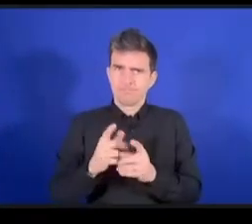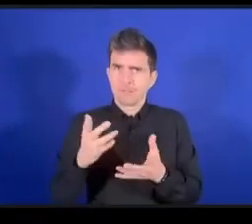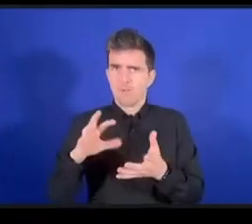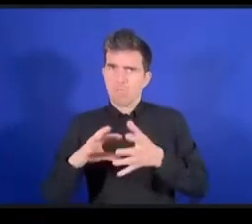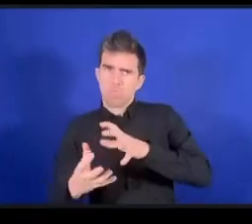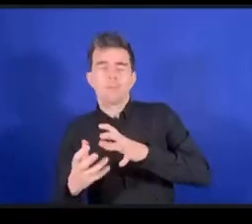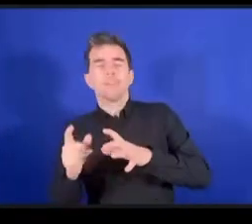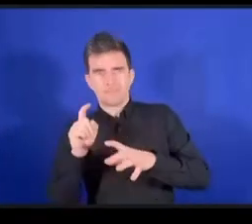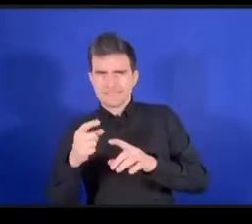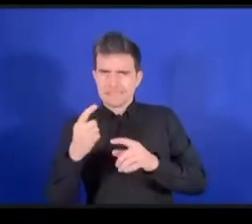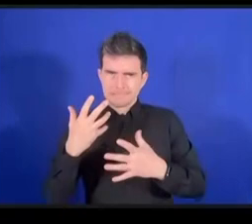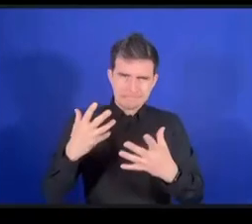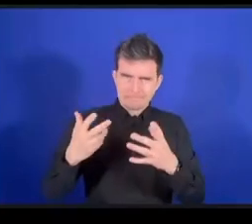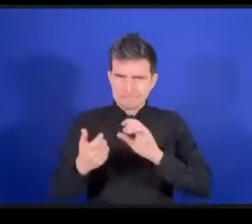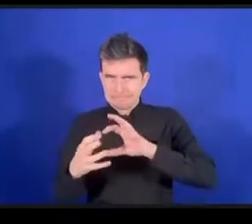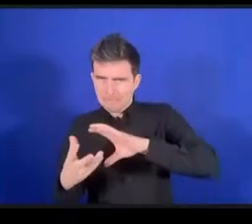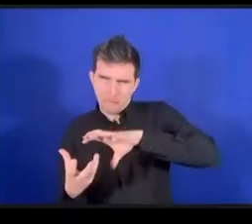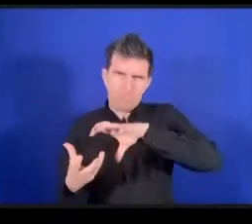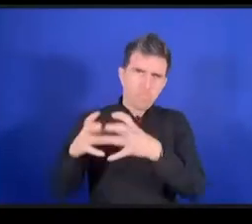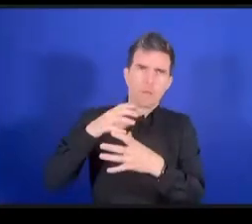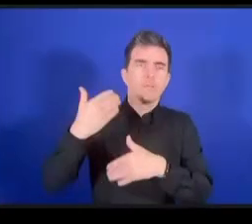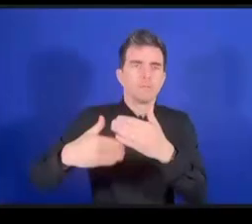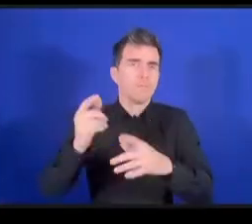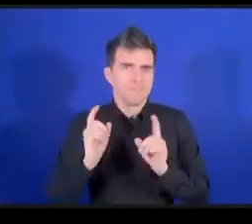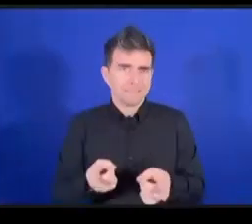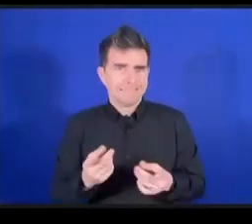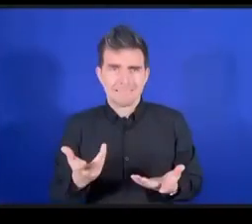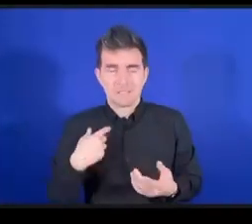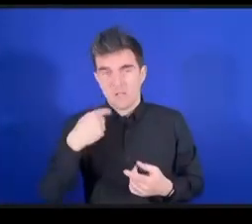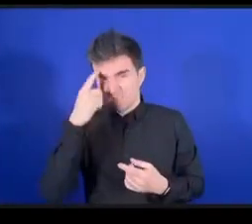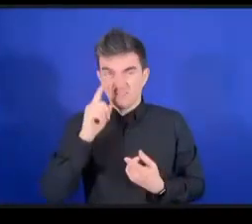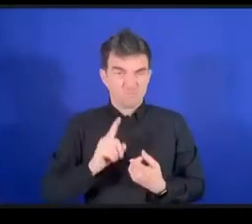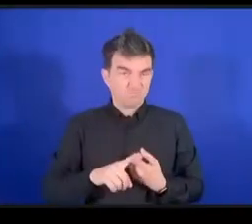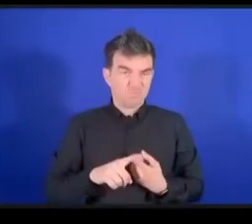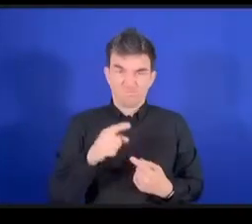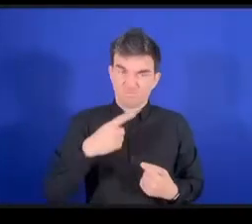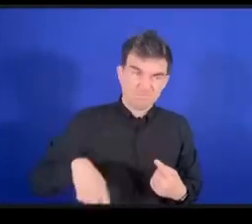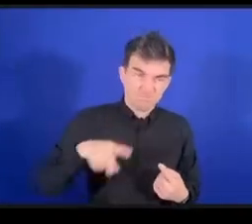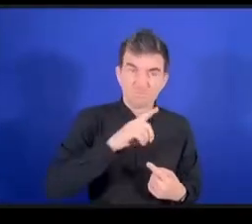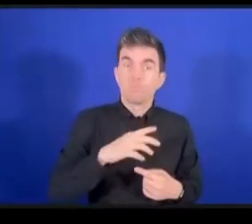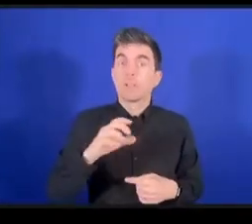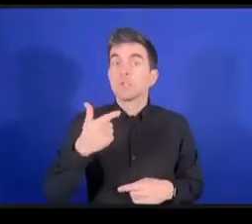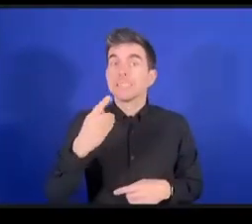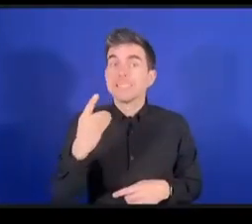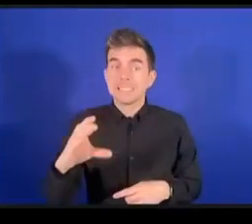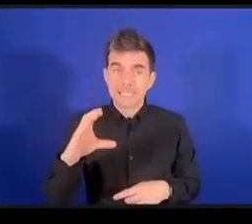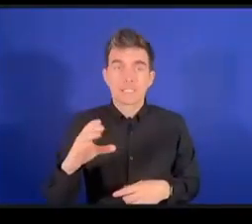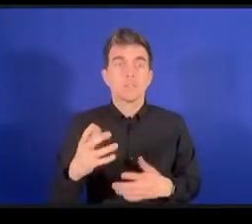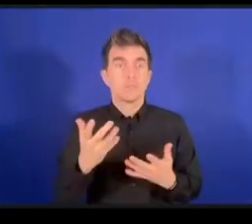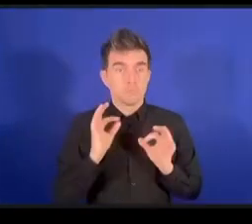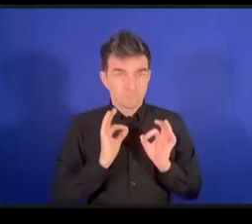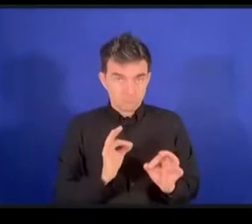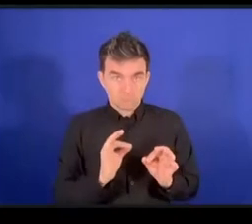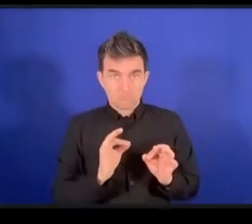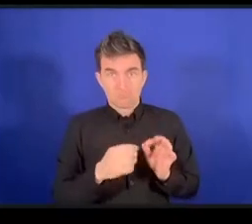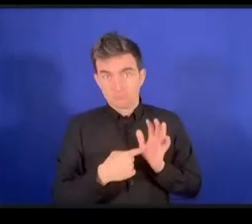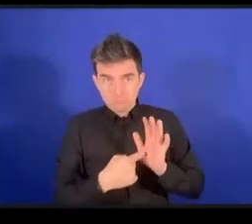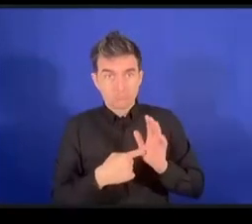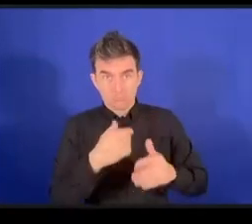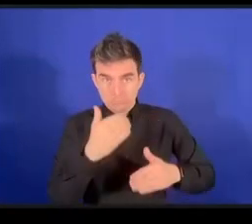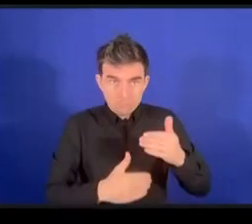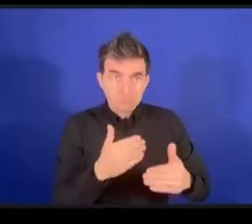chapeau for all internet governance discussions and how do we answer the question of what should be done,